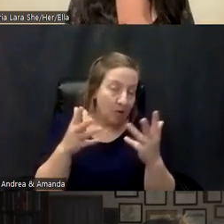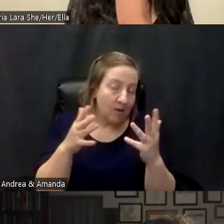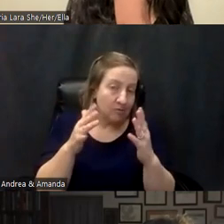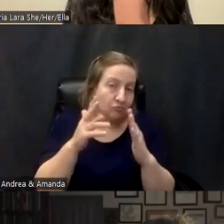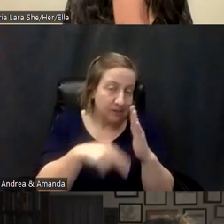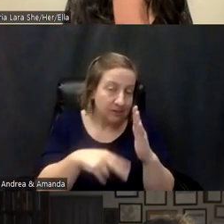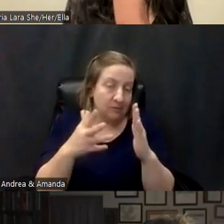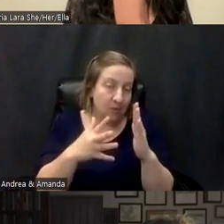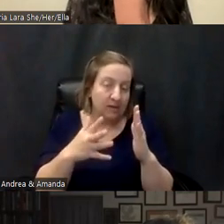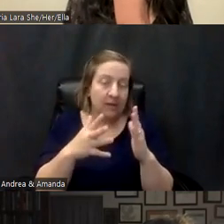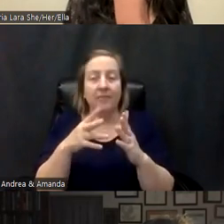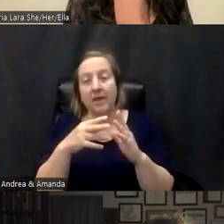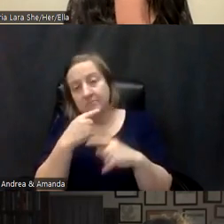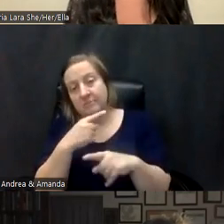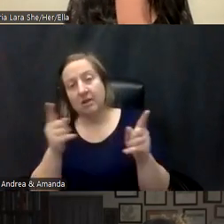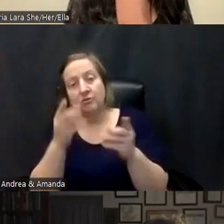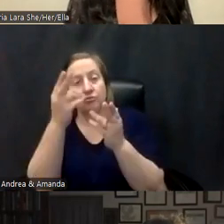the proposal to the group.